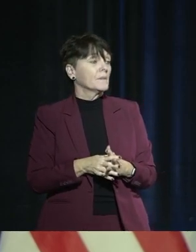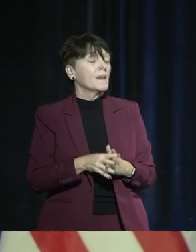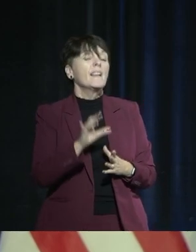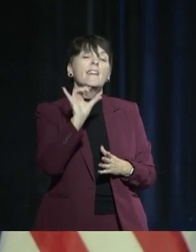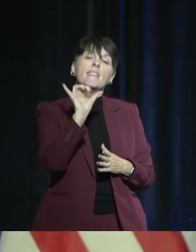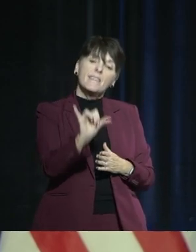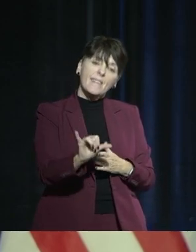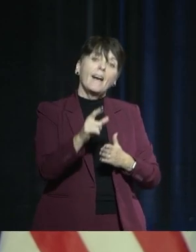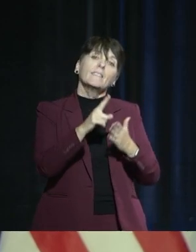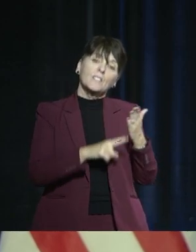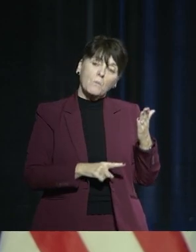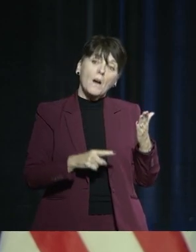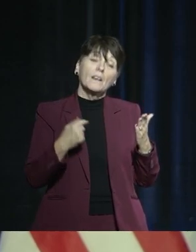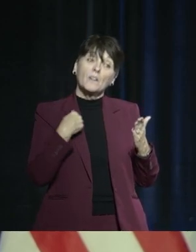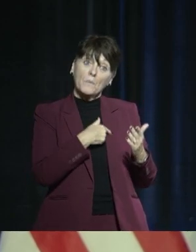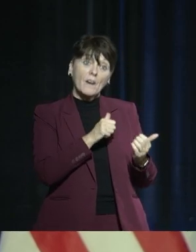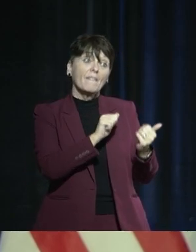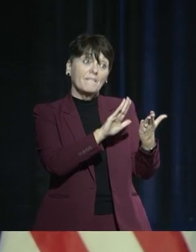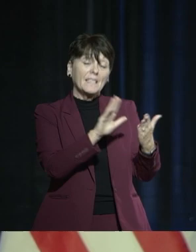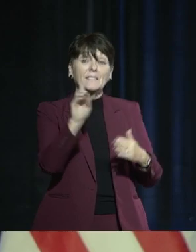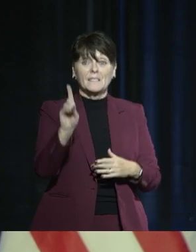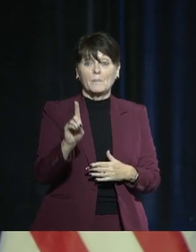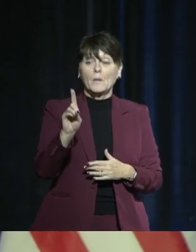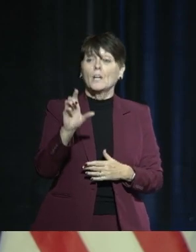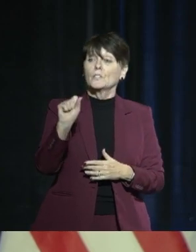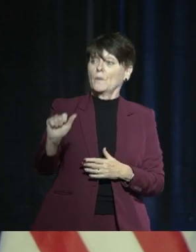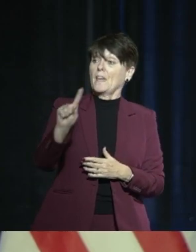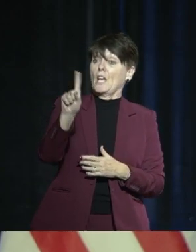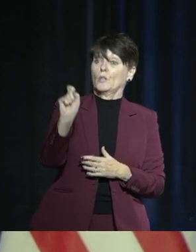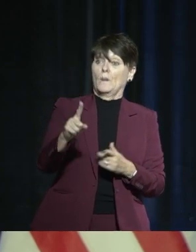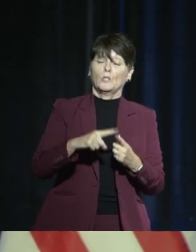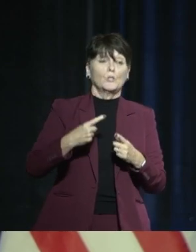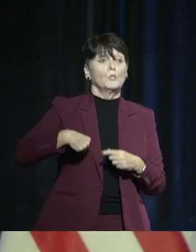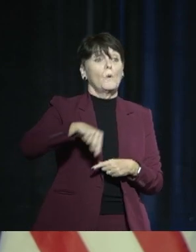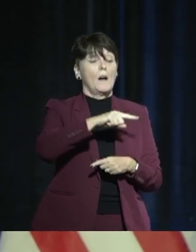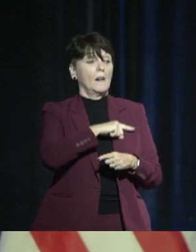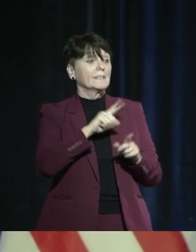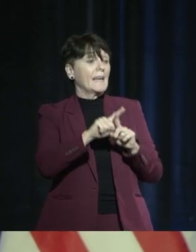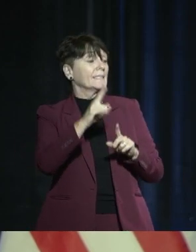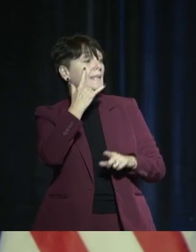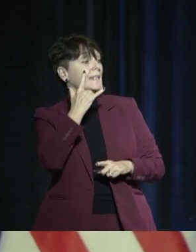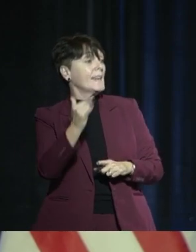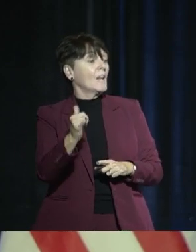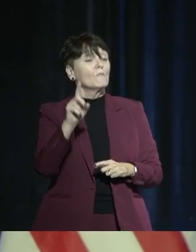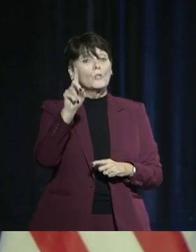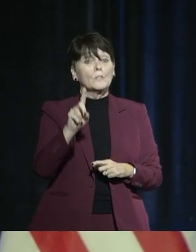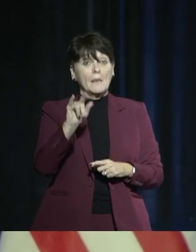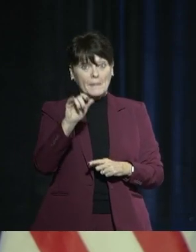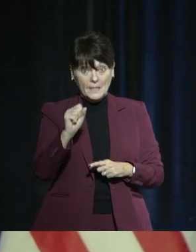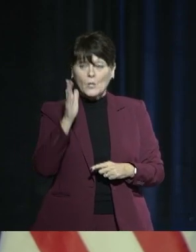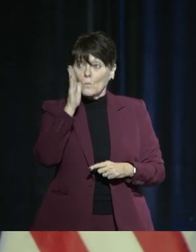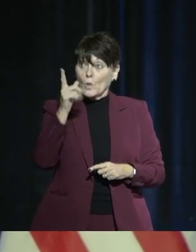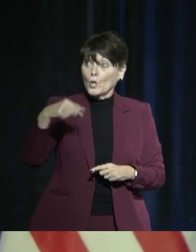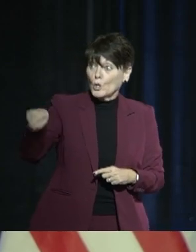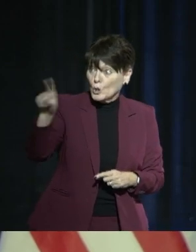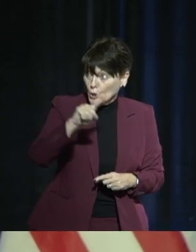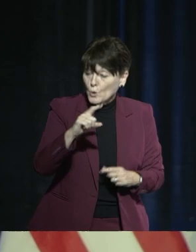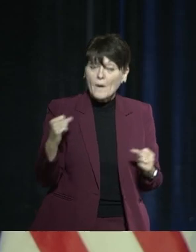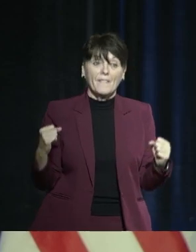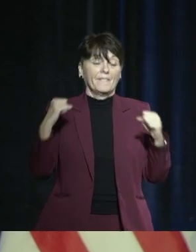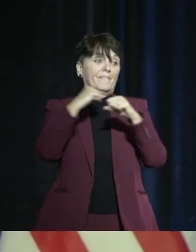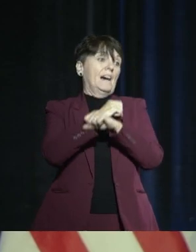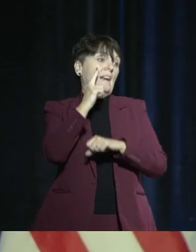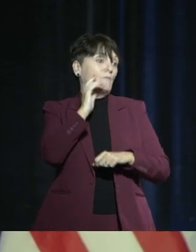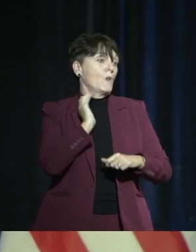That's what's at stake, Democrats. And so the question to us as California Democrats is, are we going to fight for